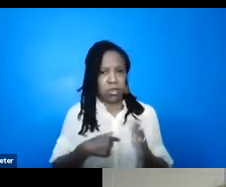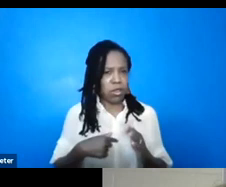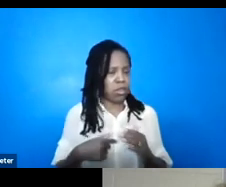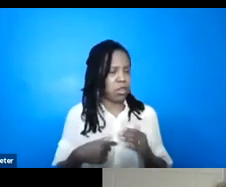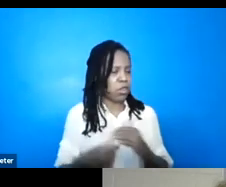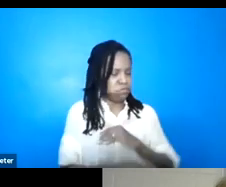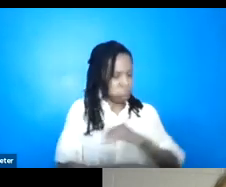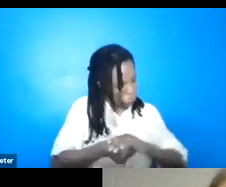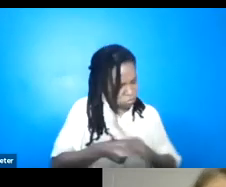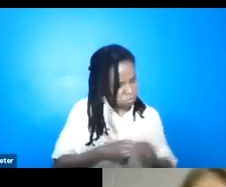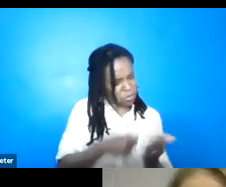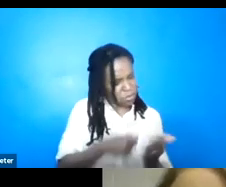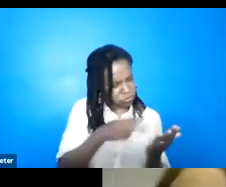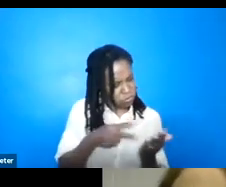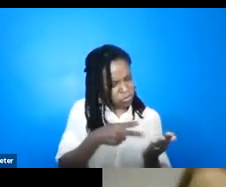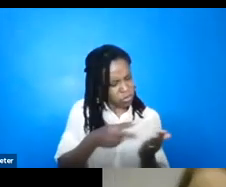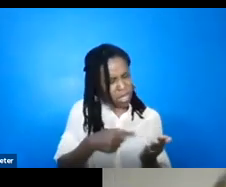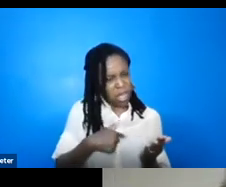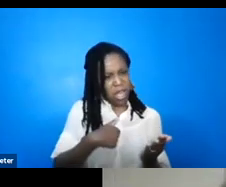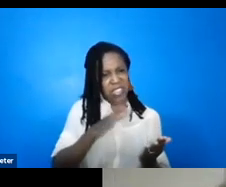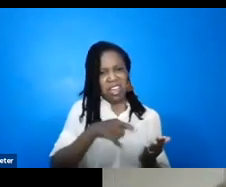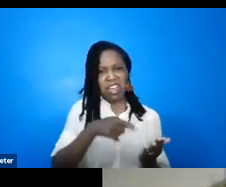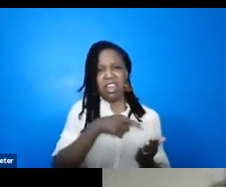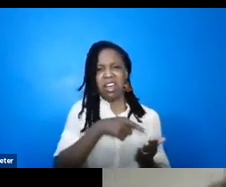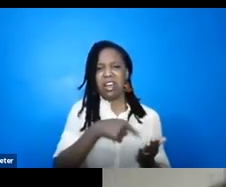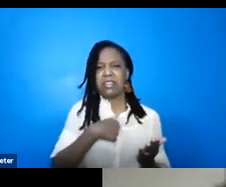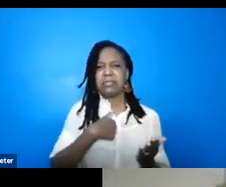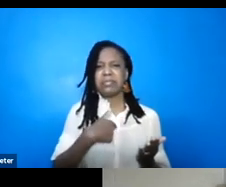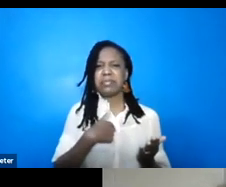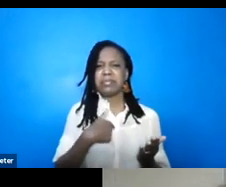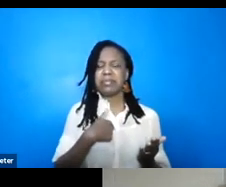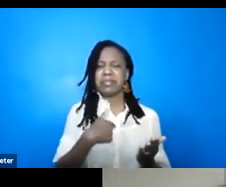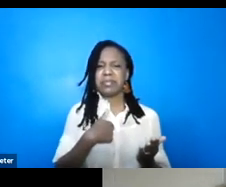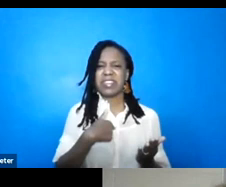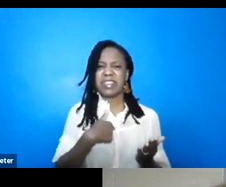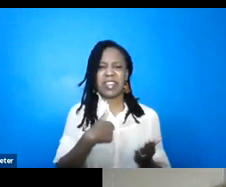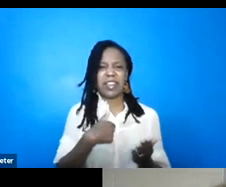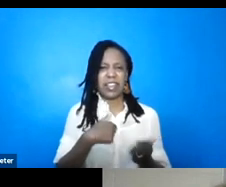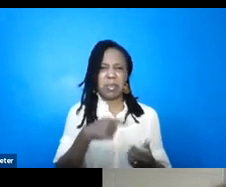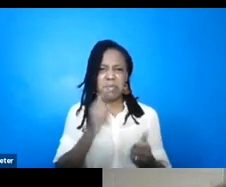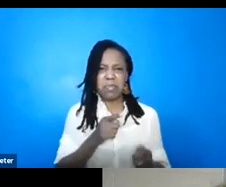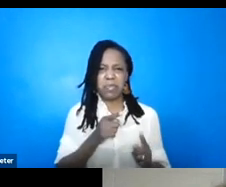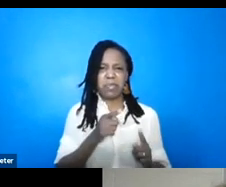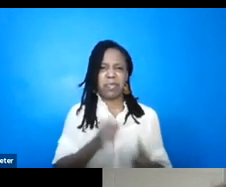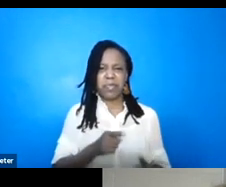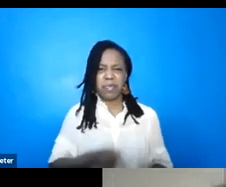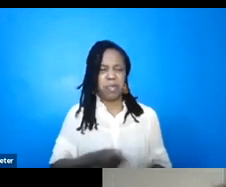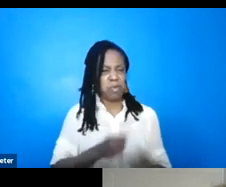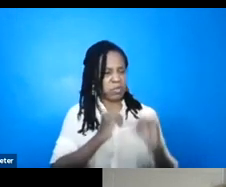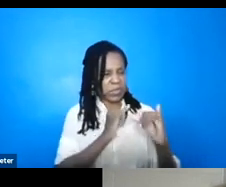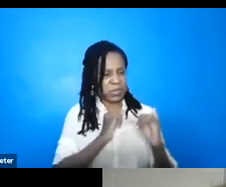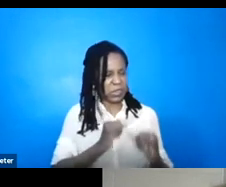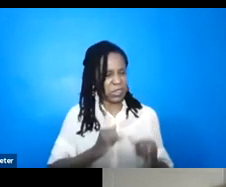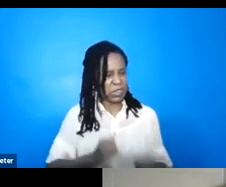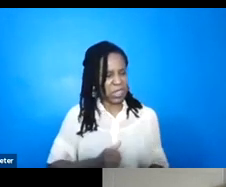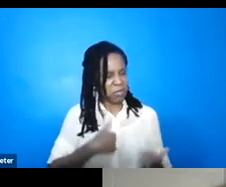of masculinity, that it causes us to sit inside this place, inside of the prison, and we continue to carry this act out. And I remember